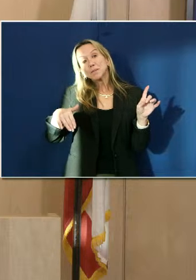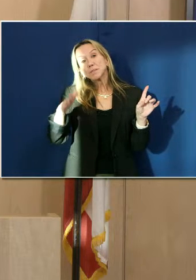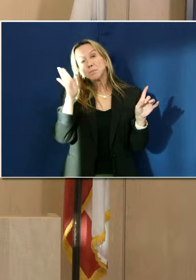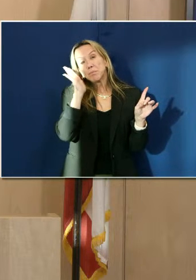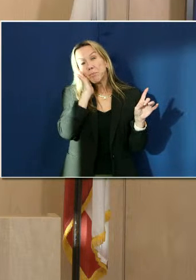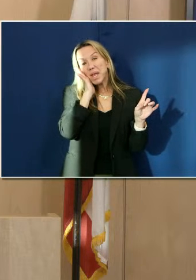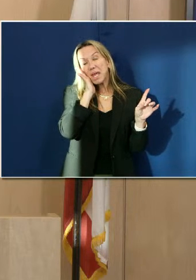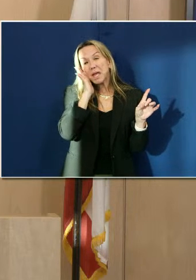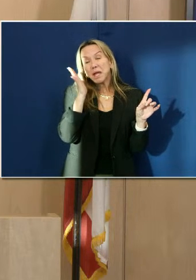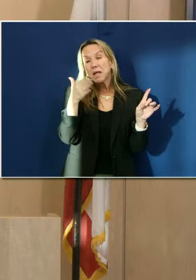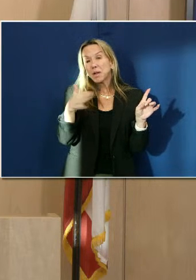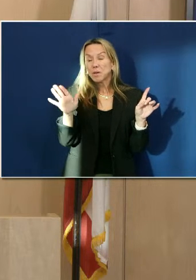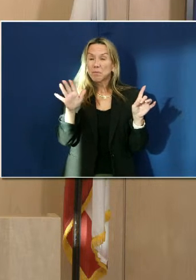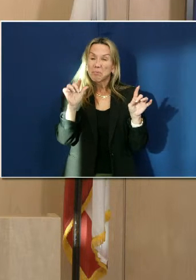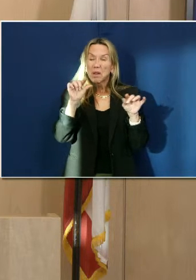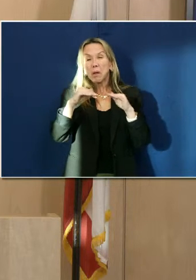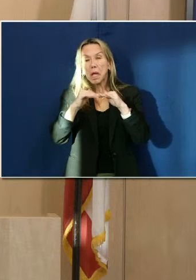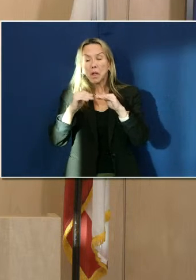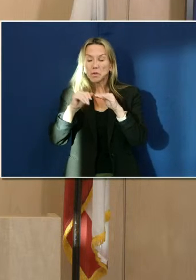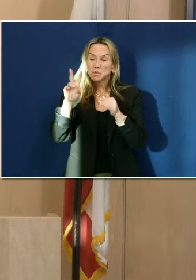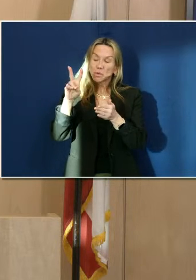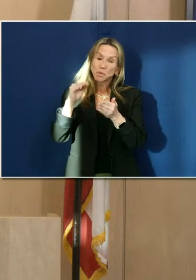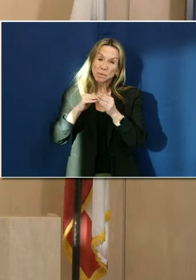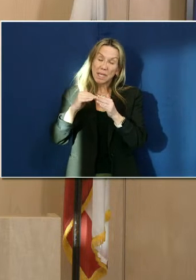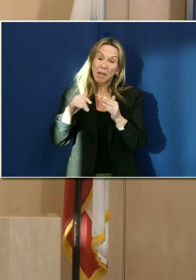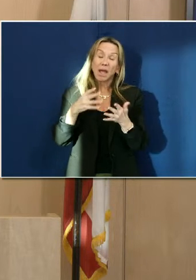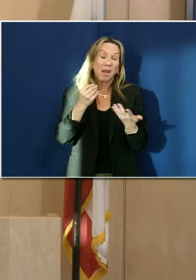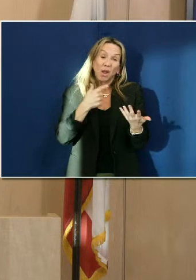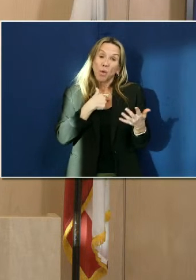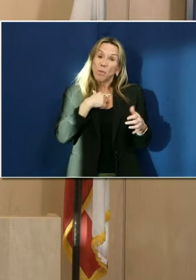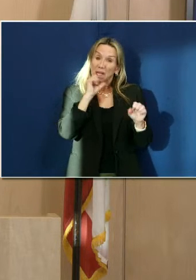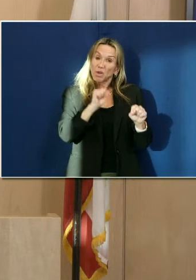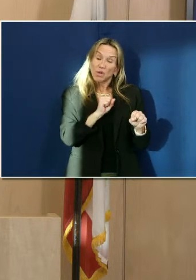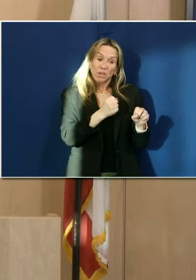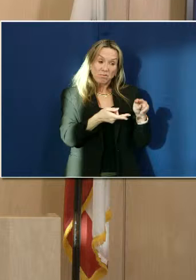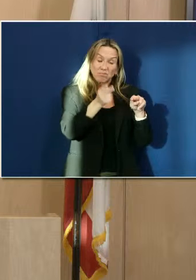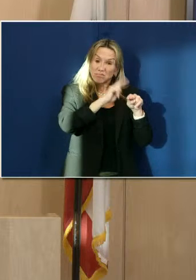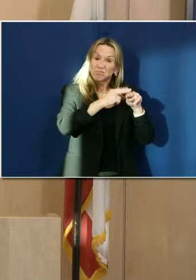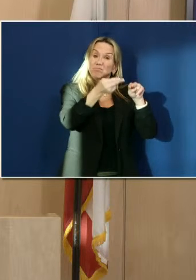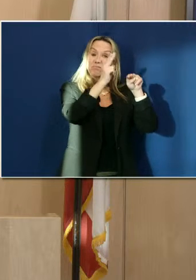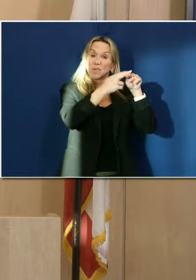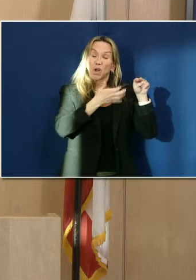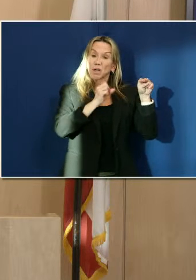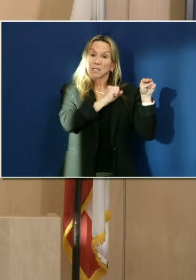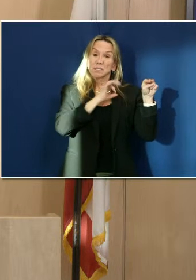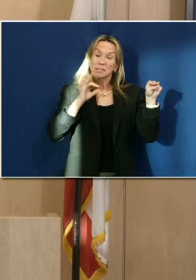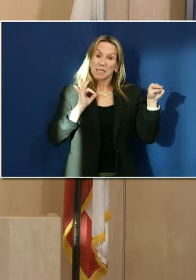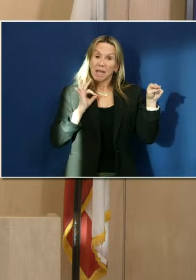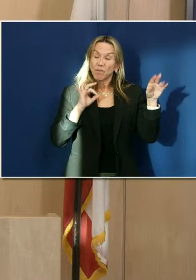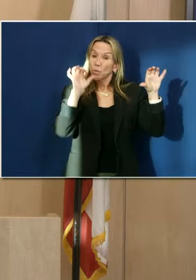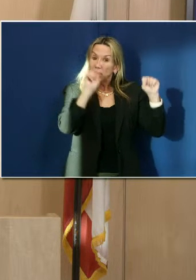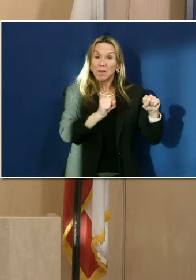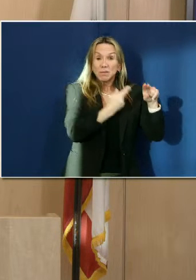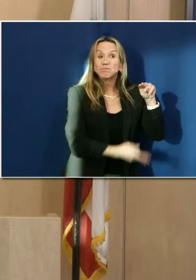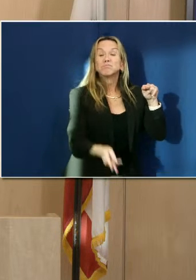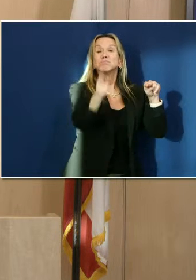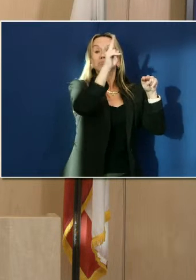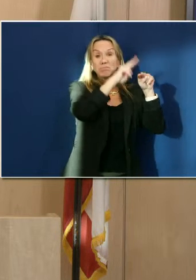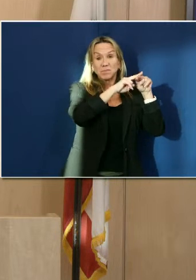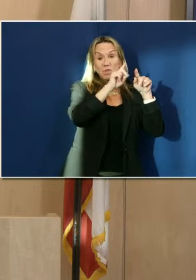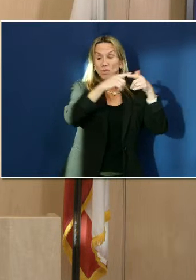particular, a little under 2,000. And we can staff up to a significant portion of those